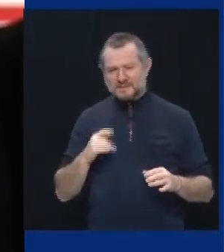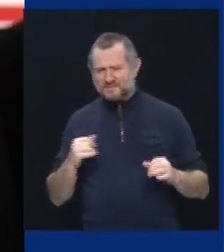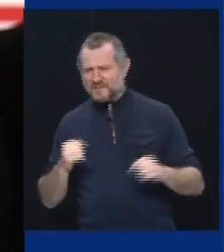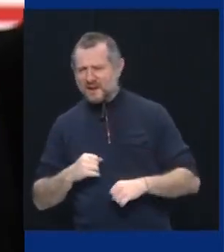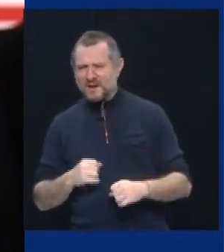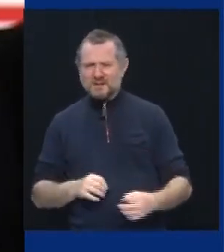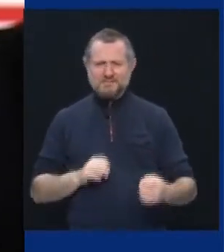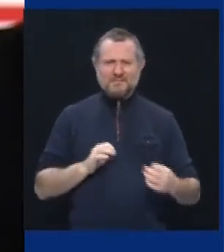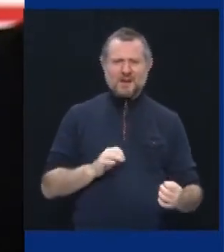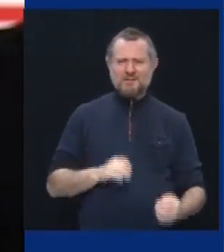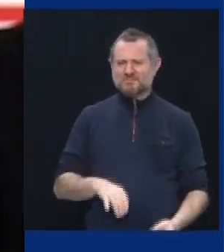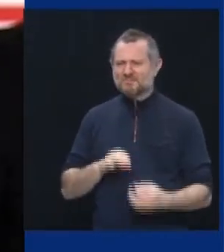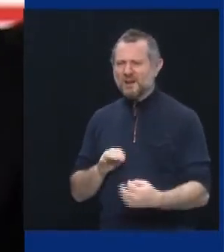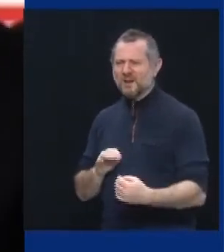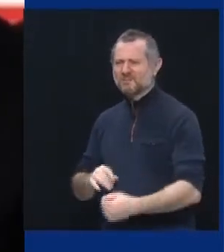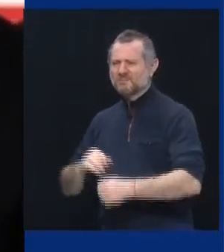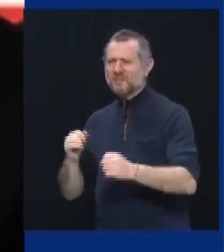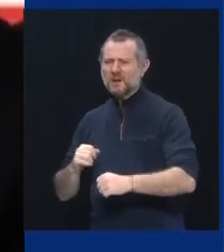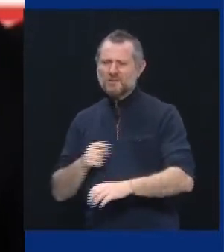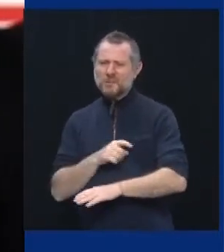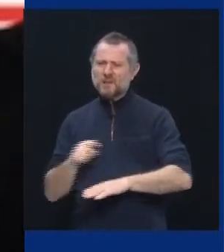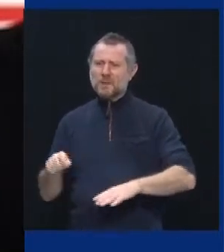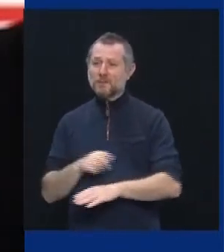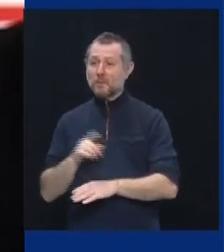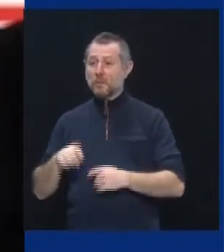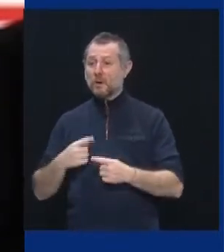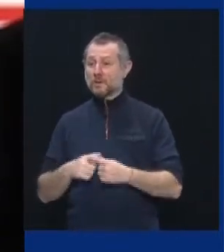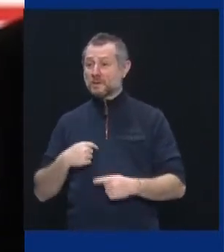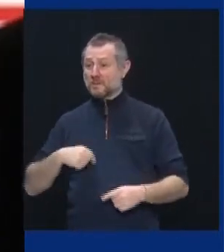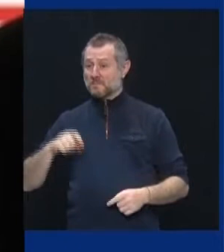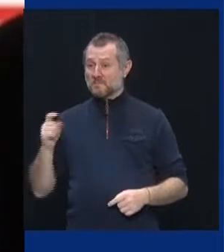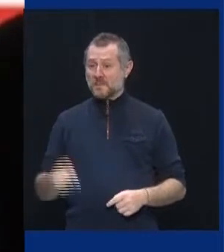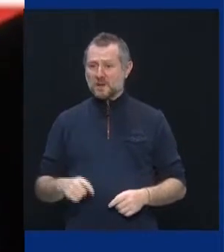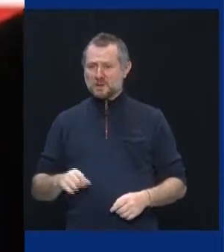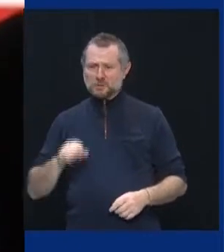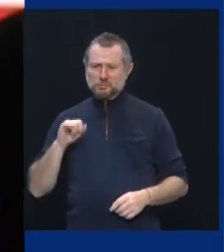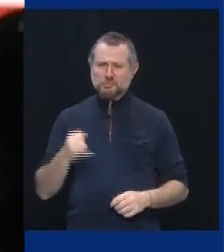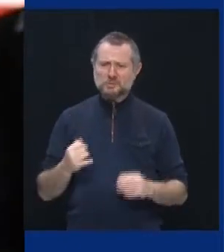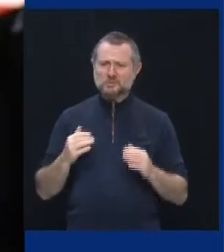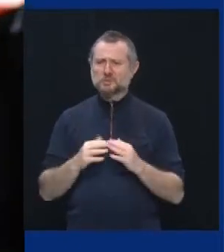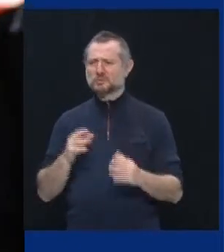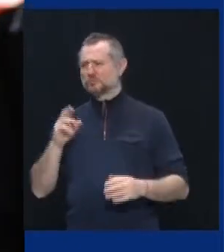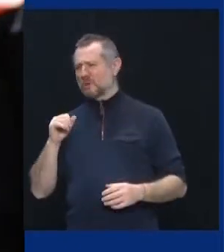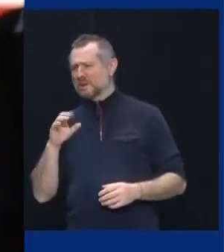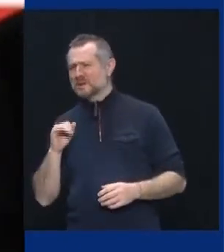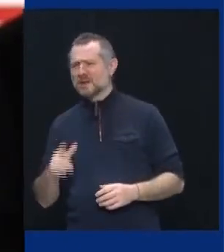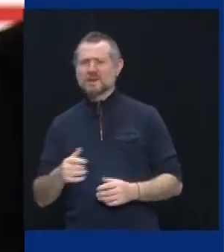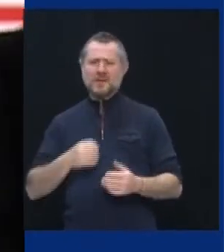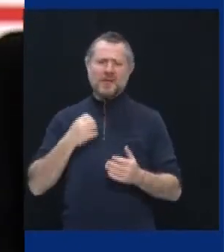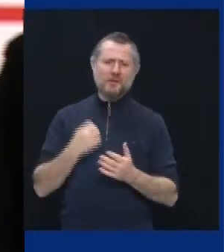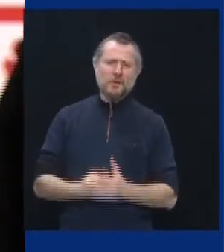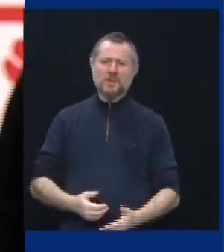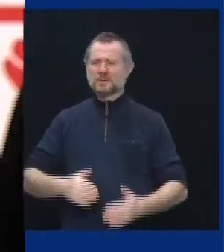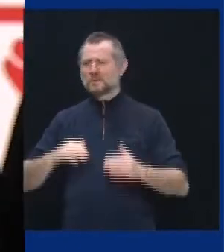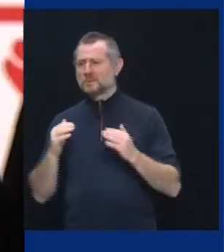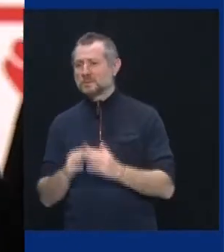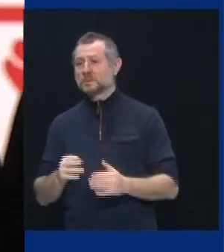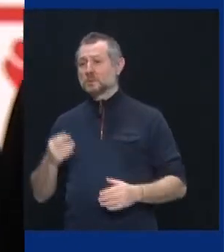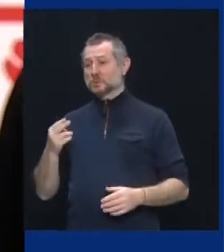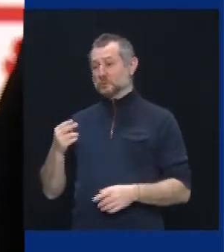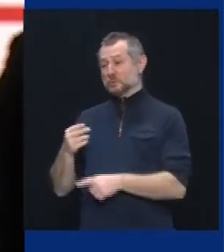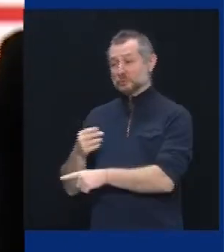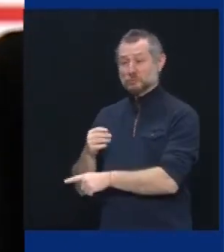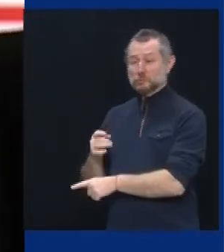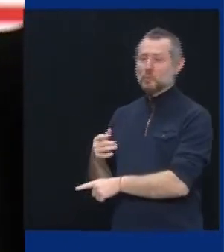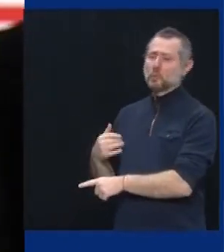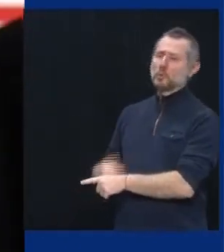fight whenever we need to make social, racial, economic justice. Hazel Dukes is the voice we